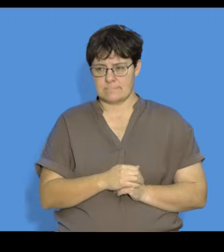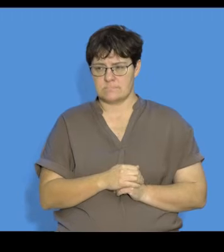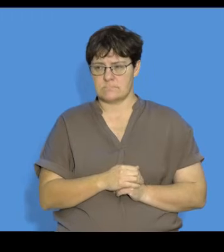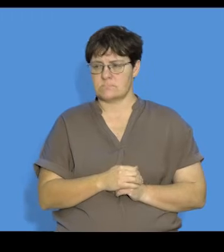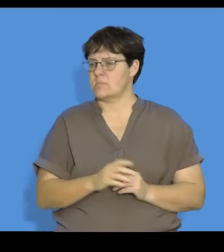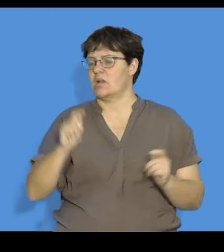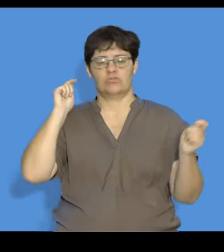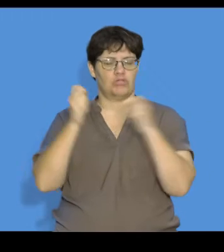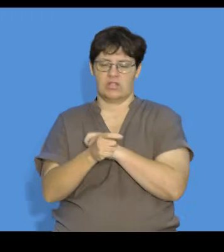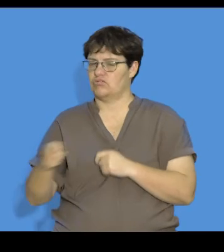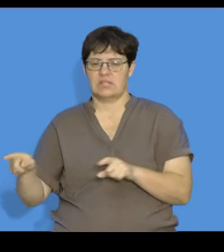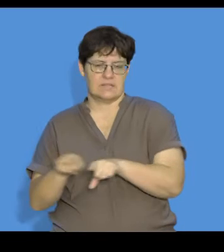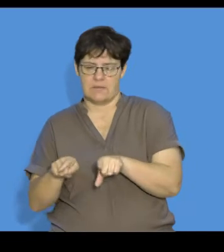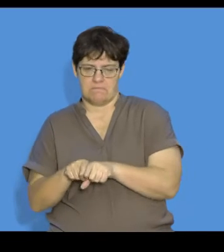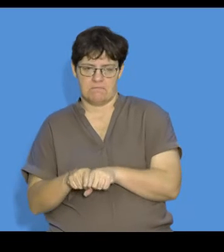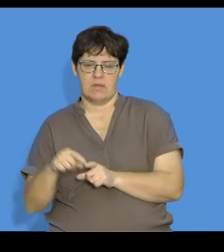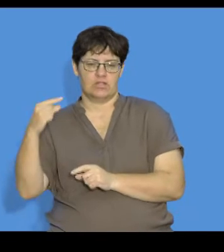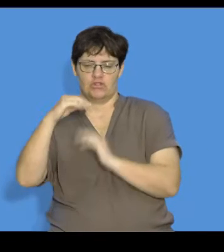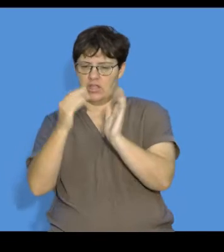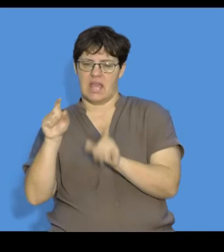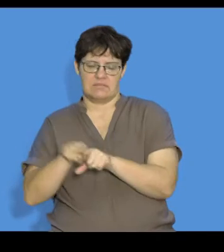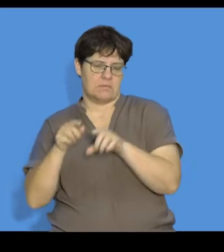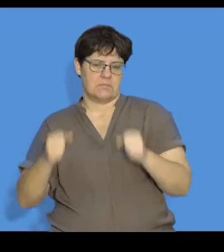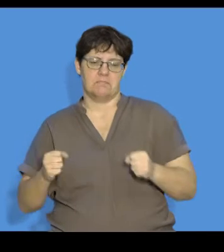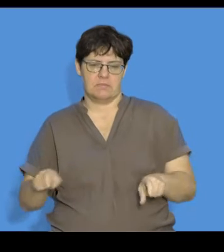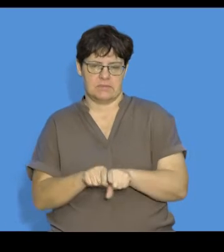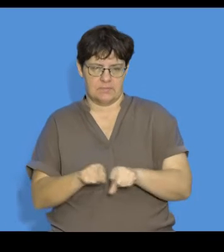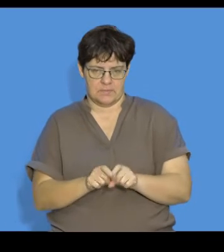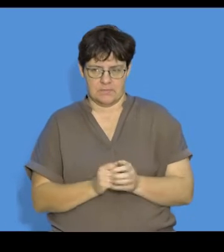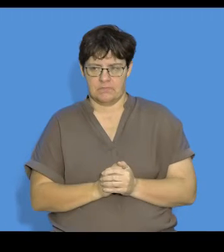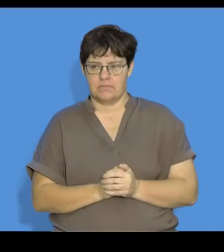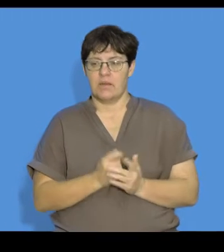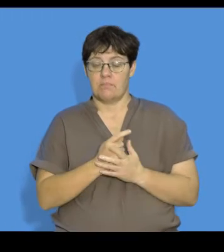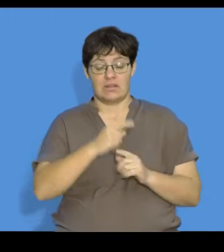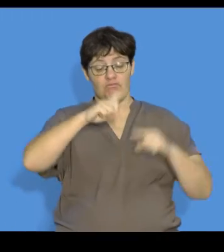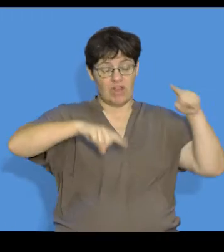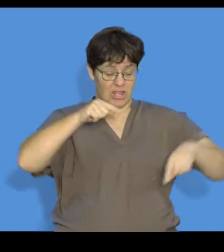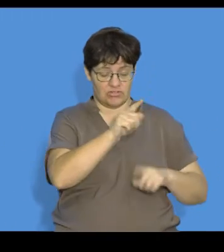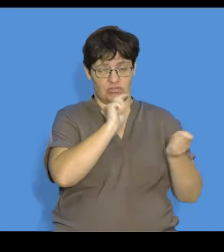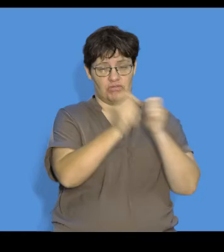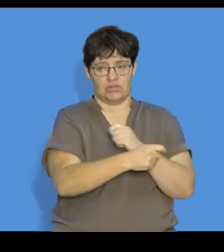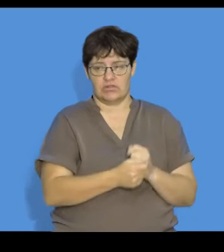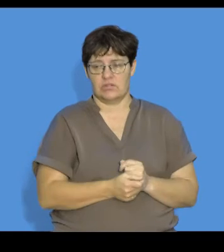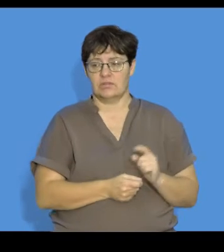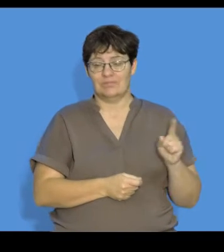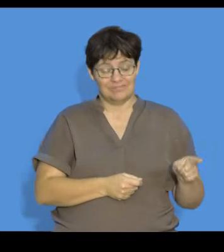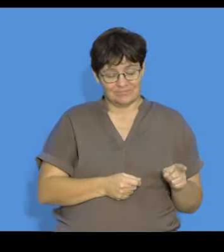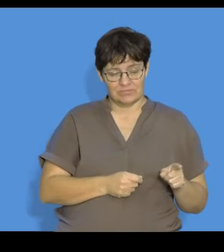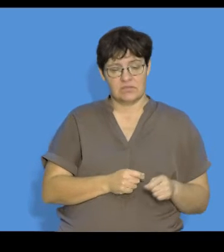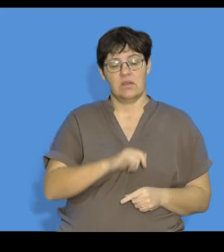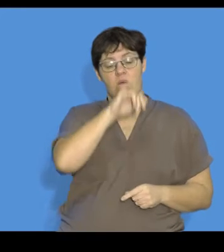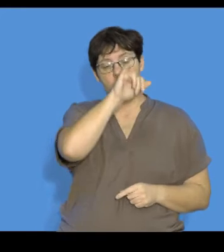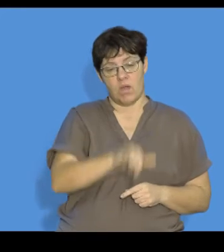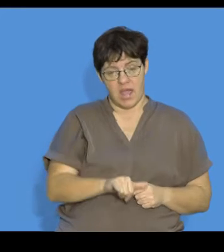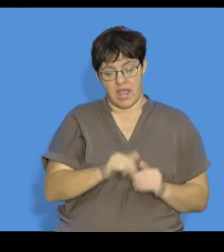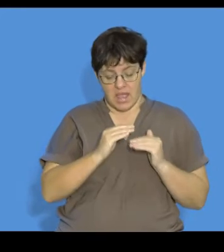squared, and it does not change even with the g of x. But what changes is the range. Here with